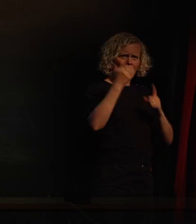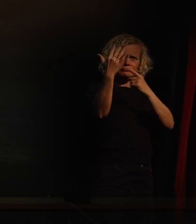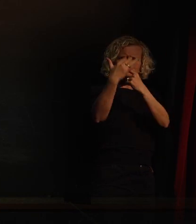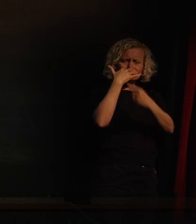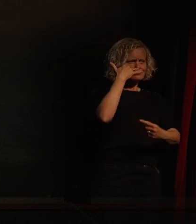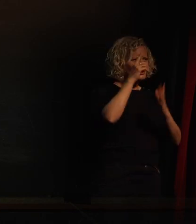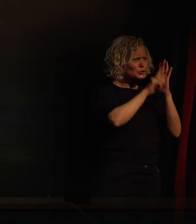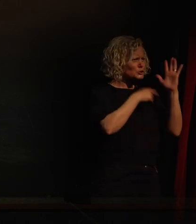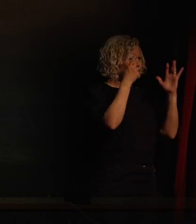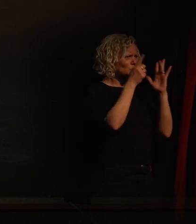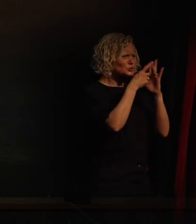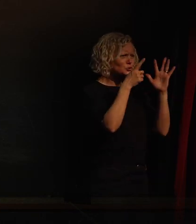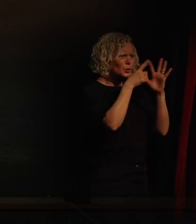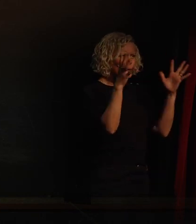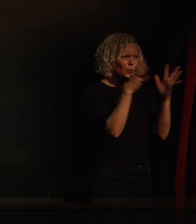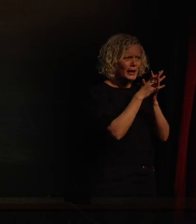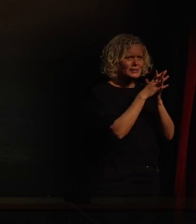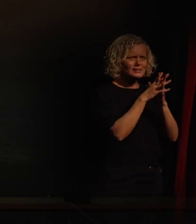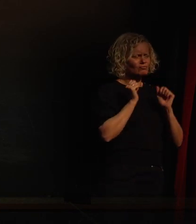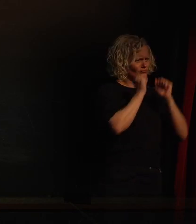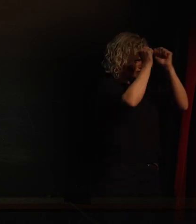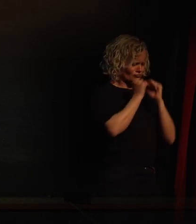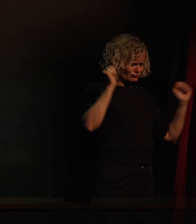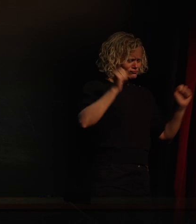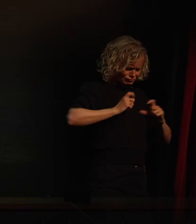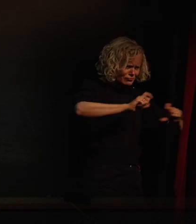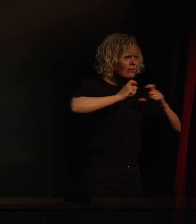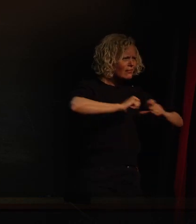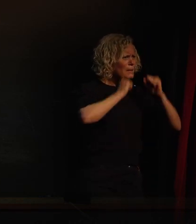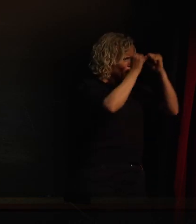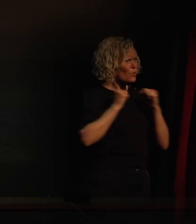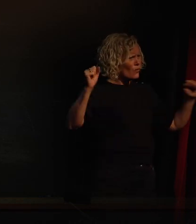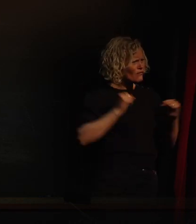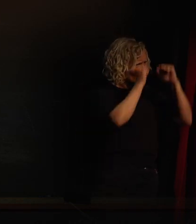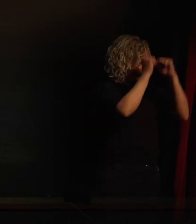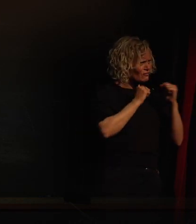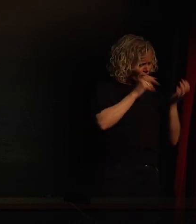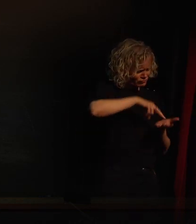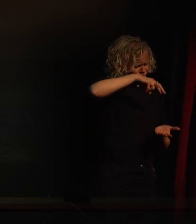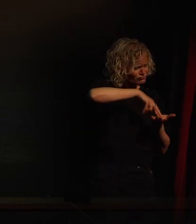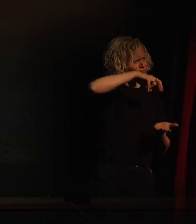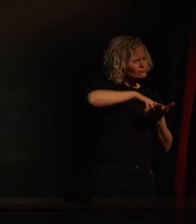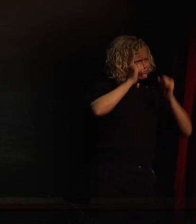Wicks. Oh, come on, everybody, keep moving. Oh, oh,